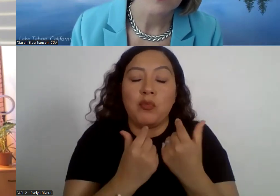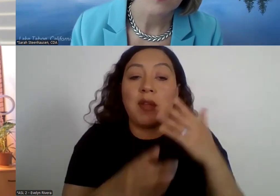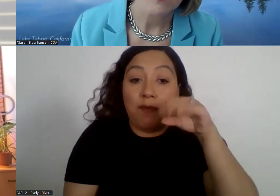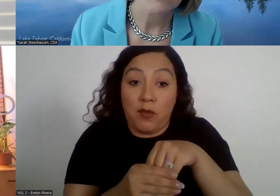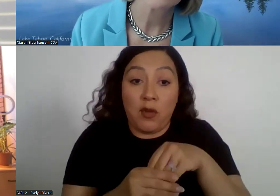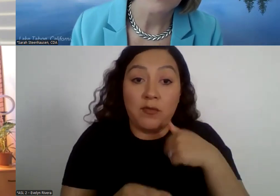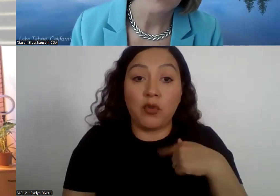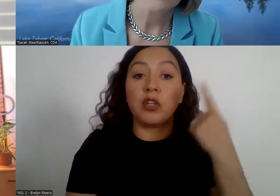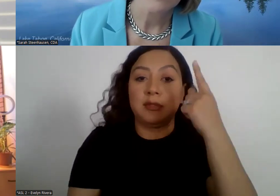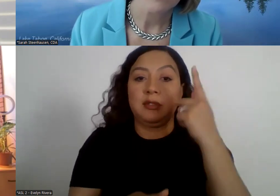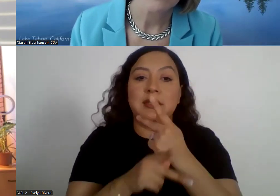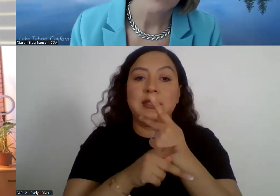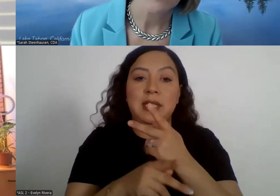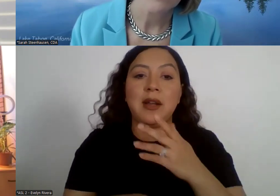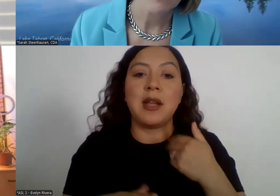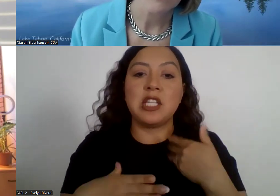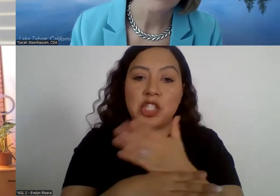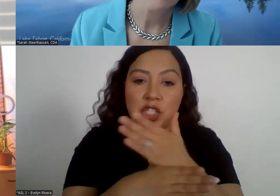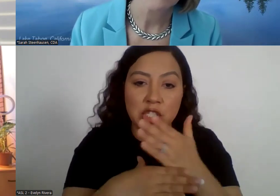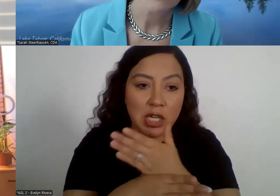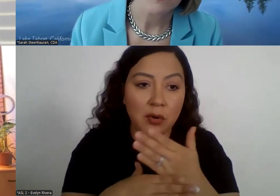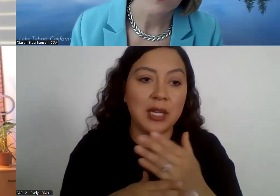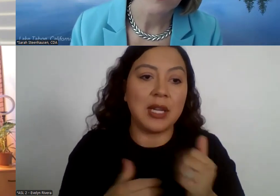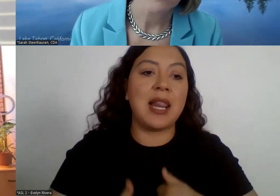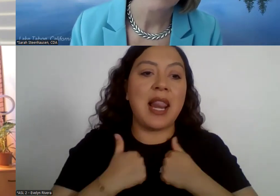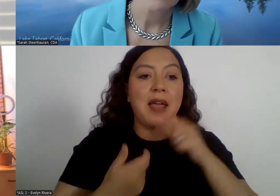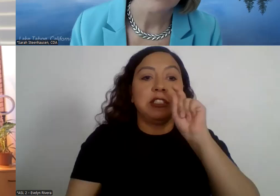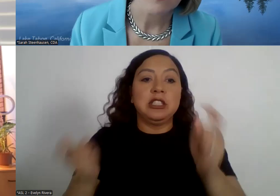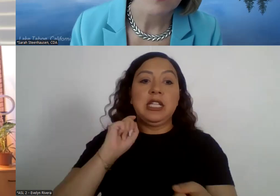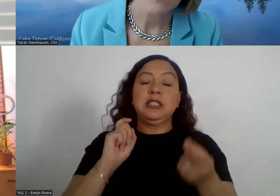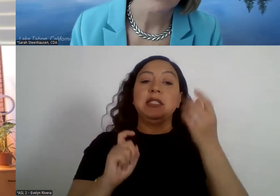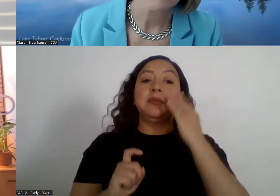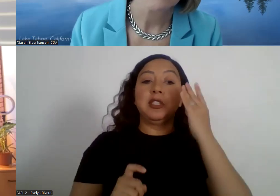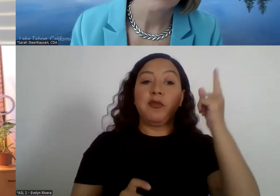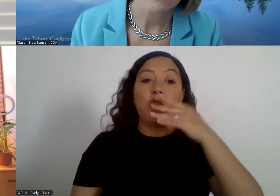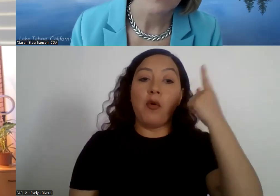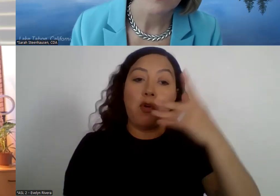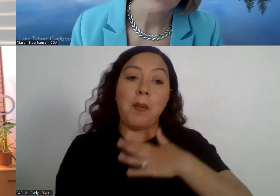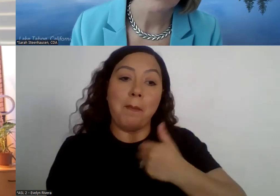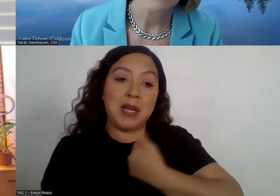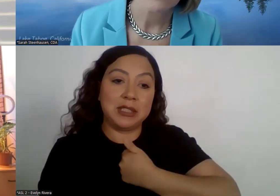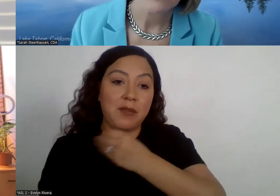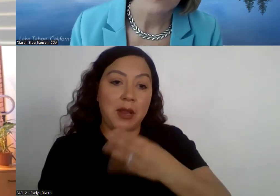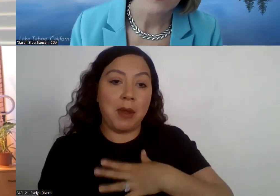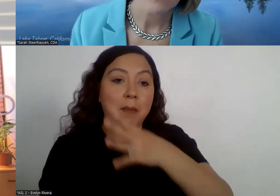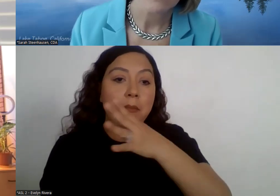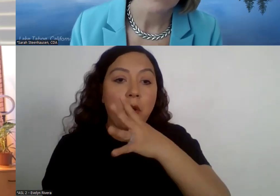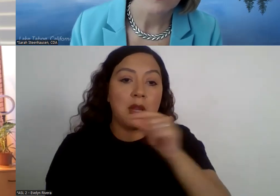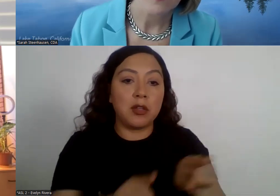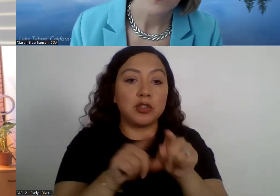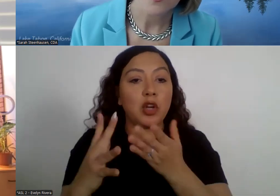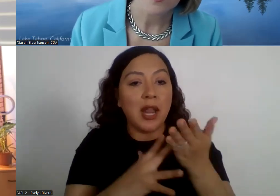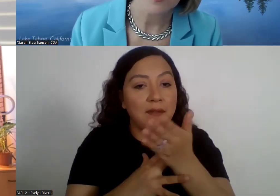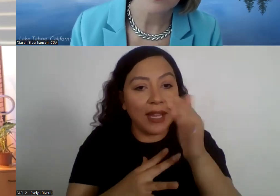USC specifically, but me and my work and my students' work can support the community of Black and Brown people in Los Angeles